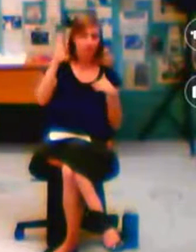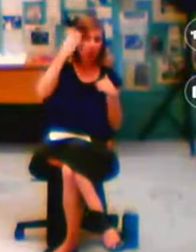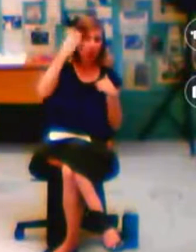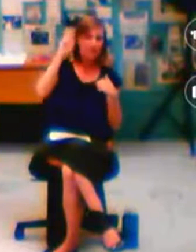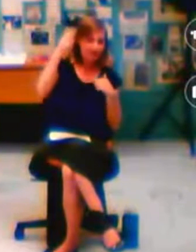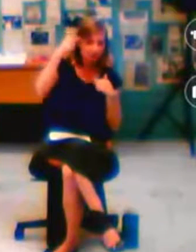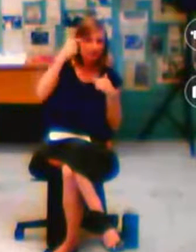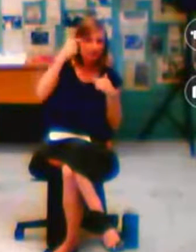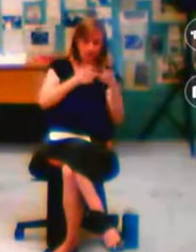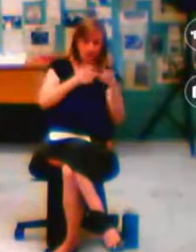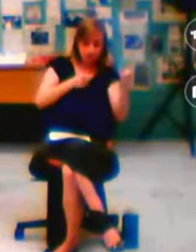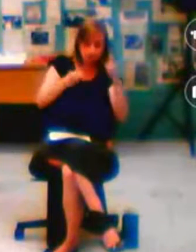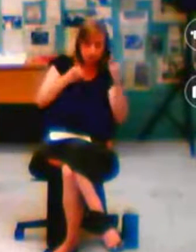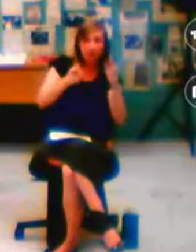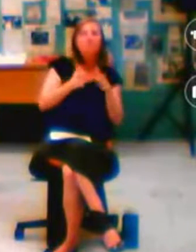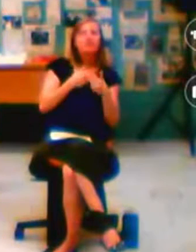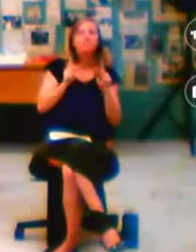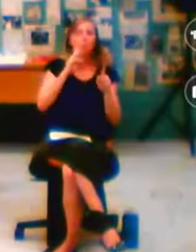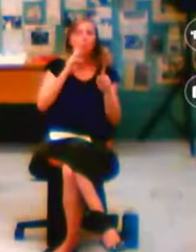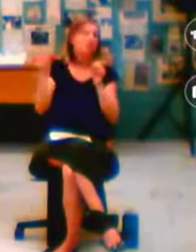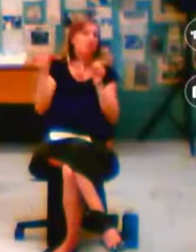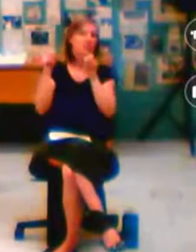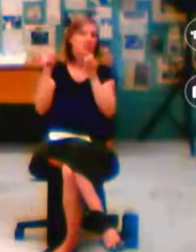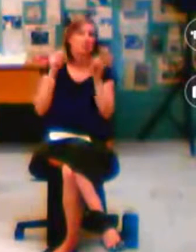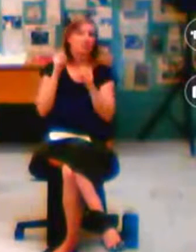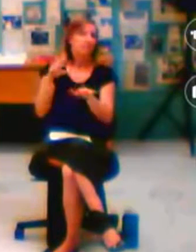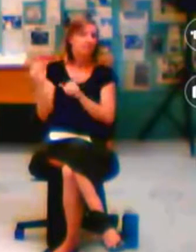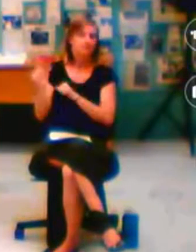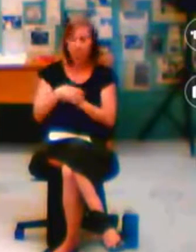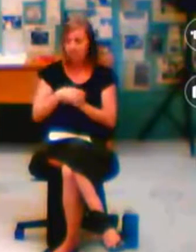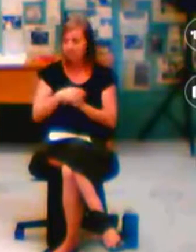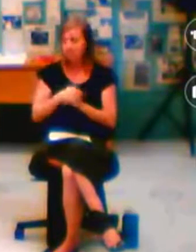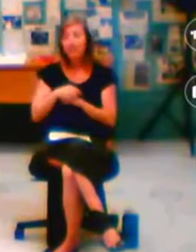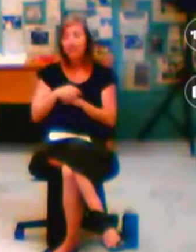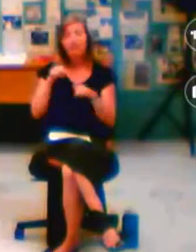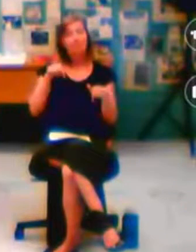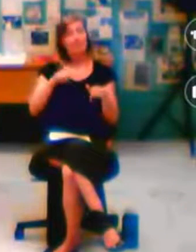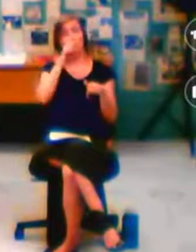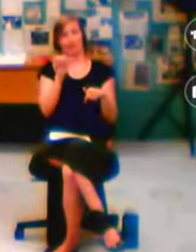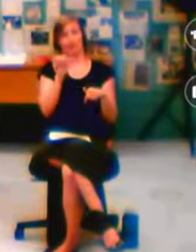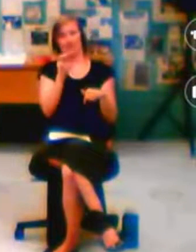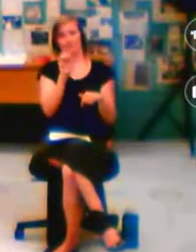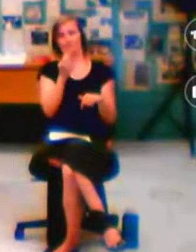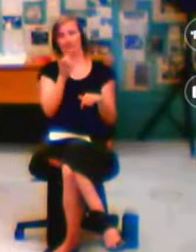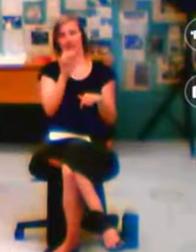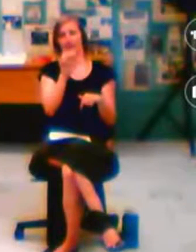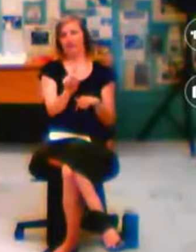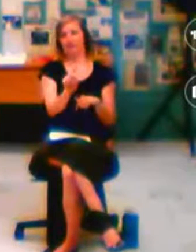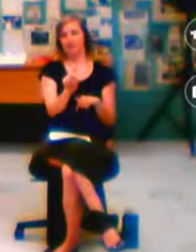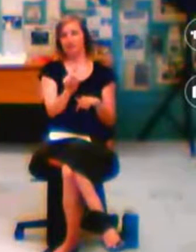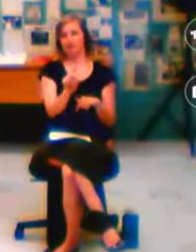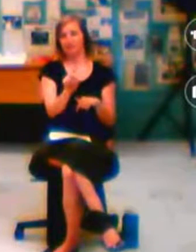people like, and it's innovative people that create better health care. And when you have a bureaucracy running everything, you know,